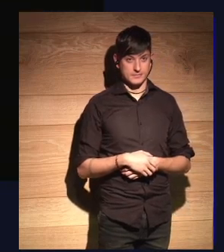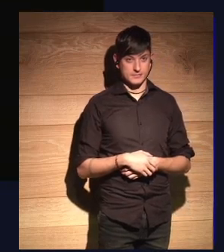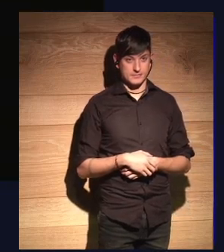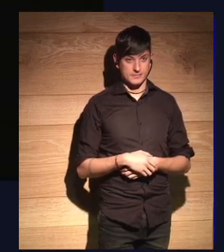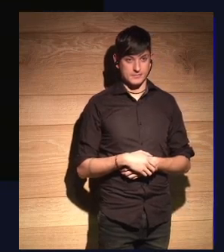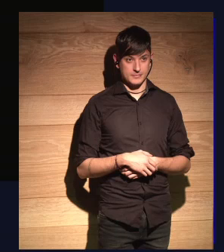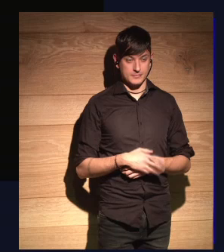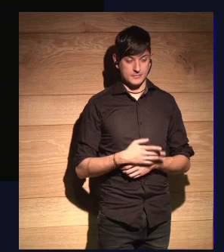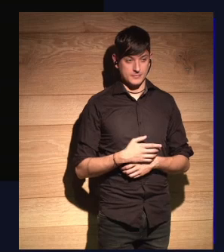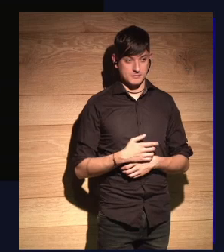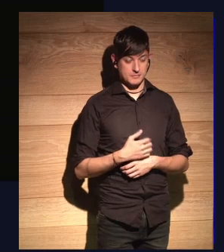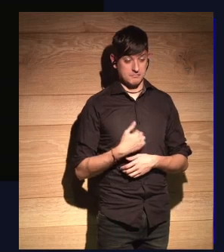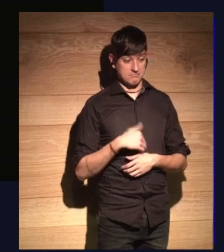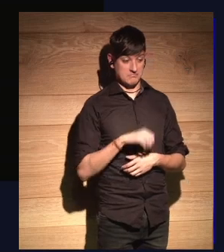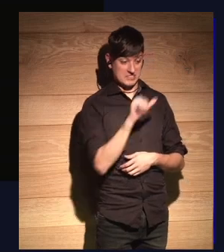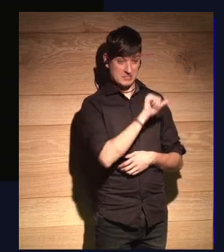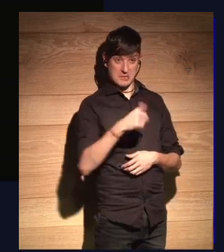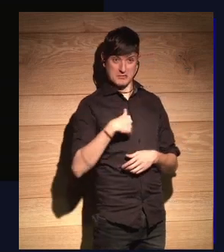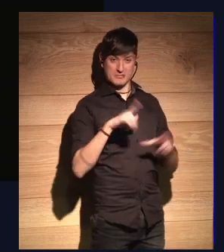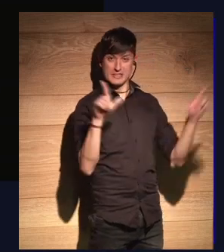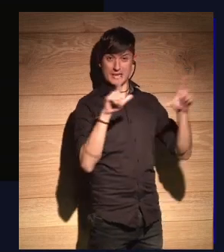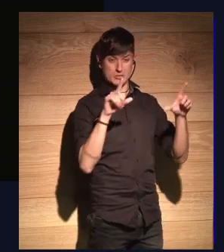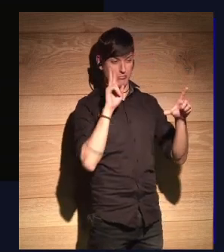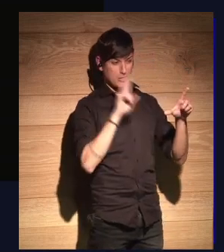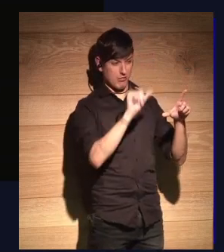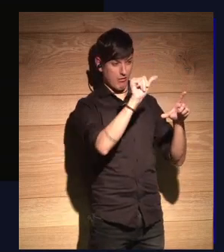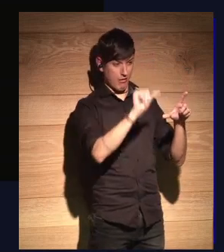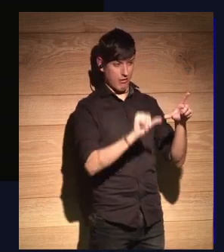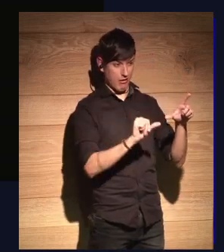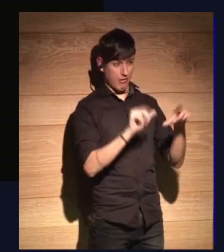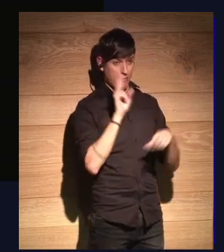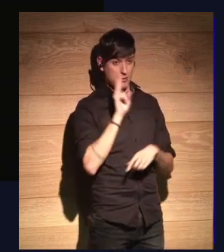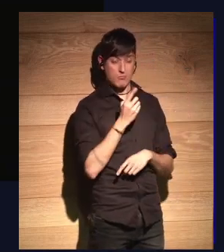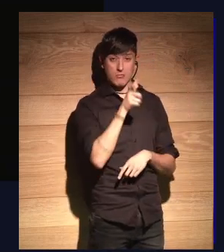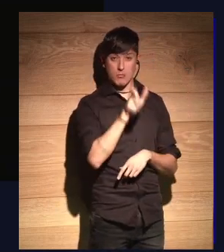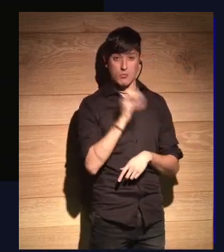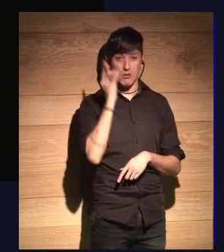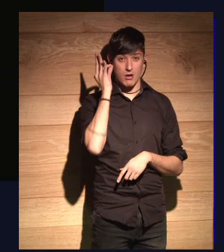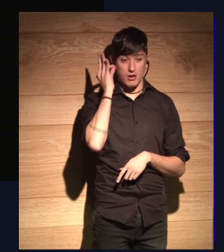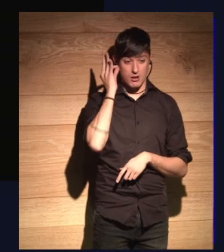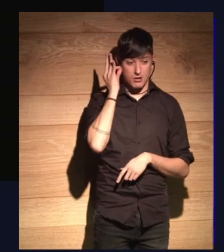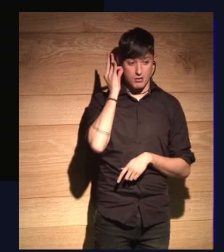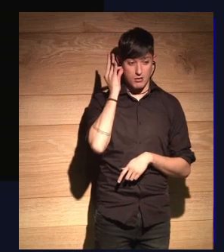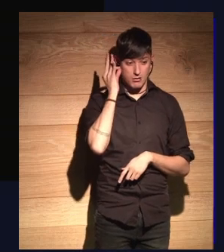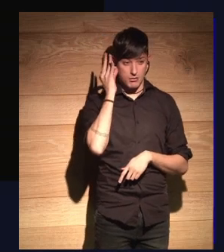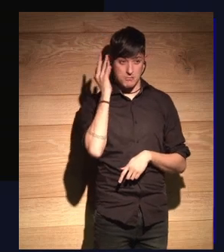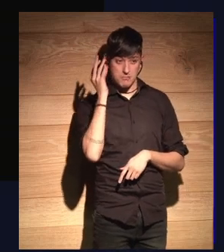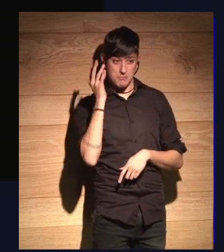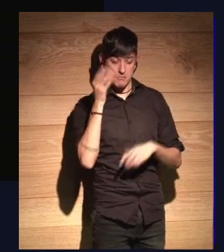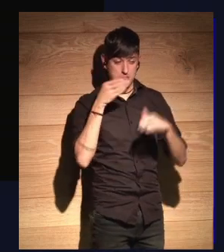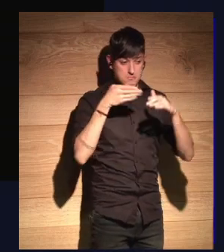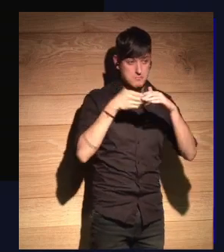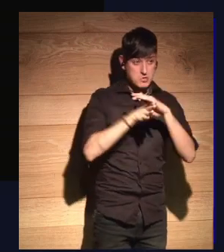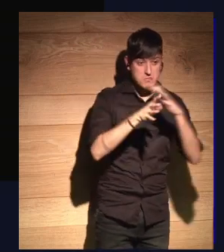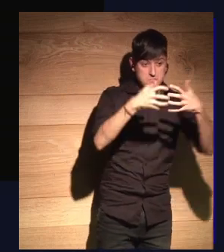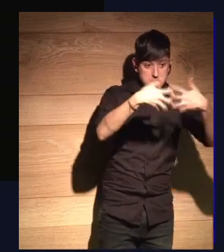I was watching TV this week, and I saw a lady go into a ray machine and disappear. That